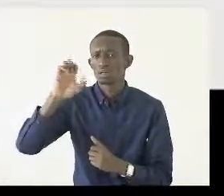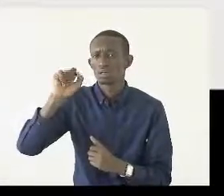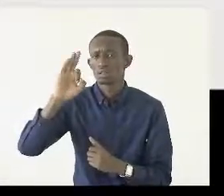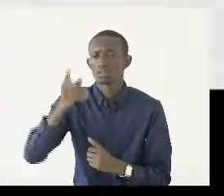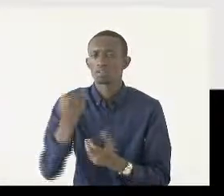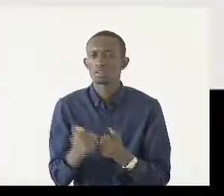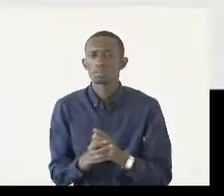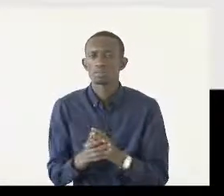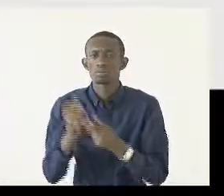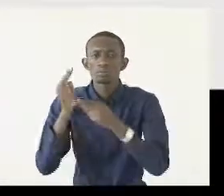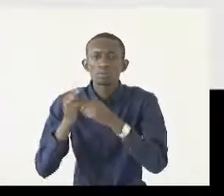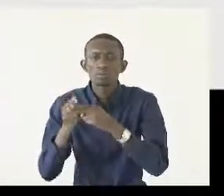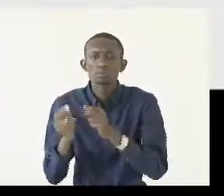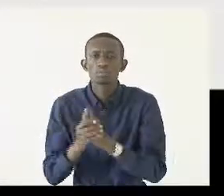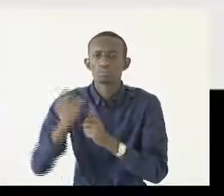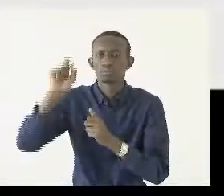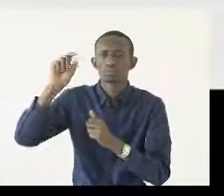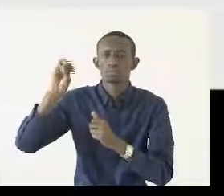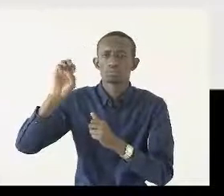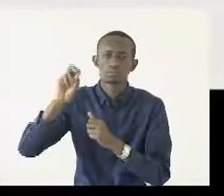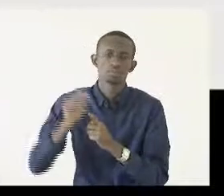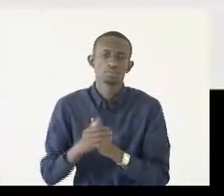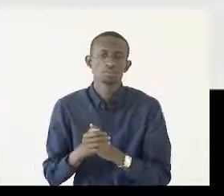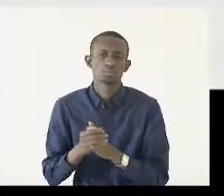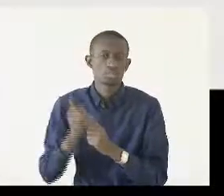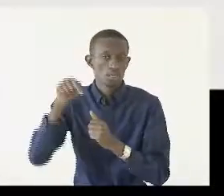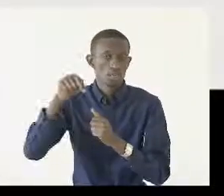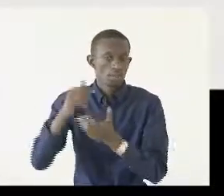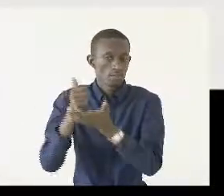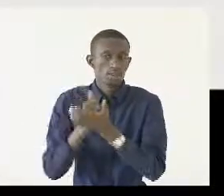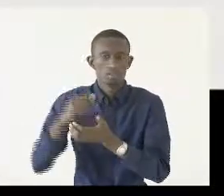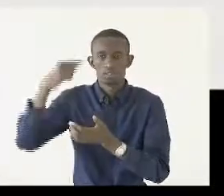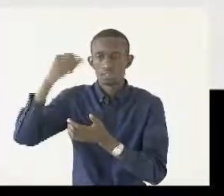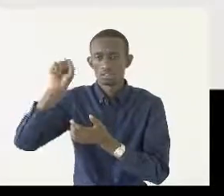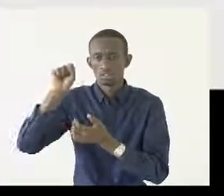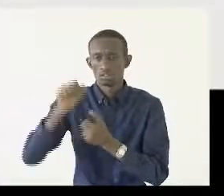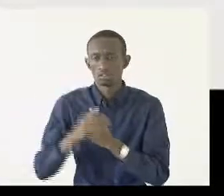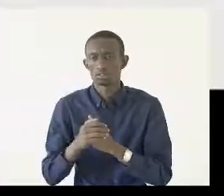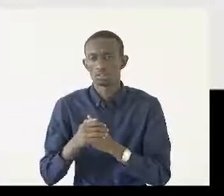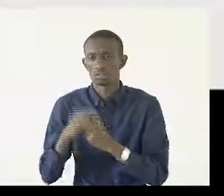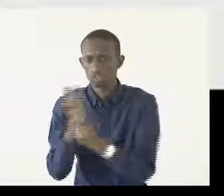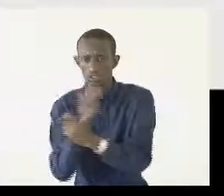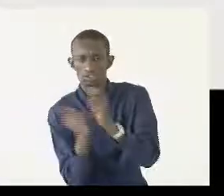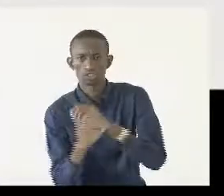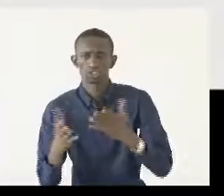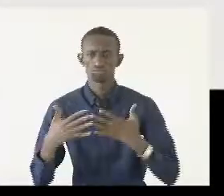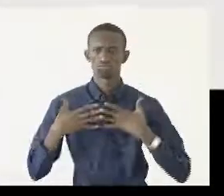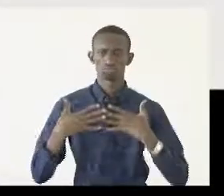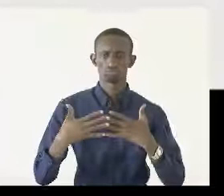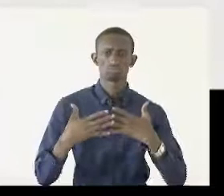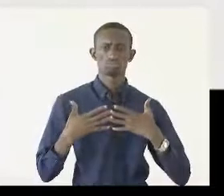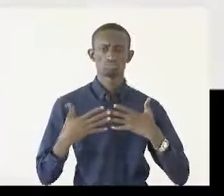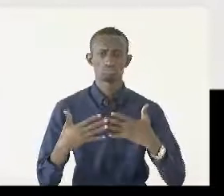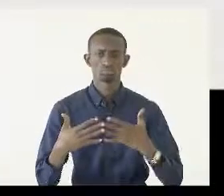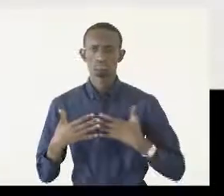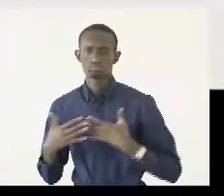when there are many. Those are tiny holes for gaseous exchange, for transpiration, and so on. Then it